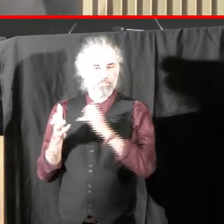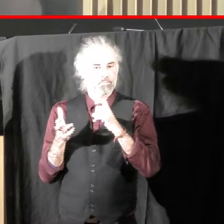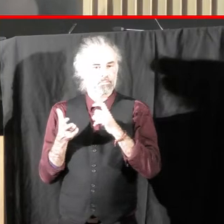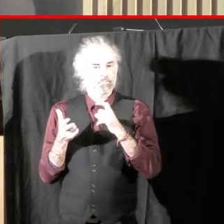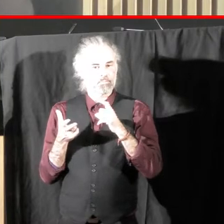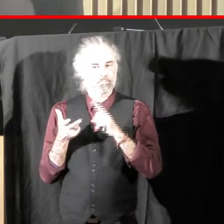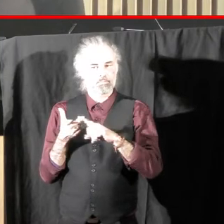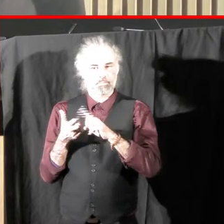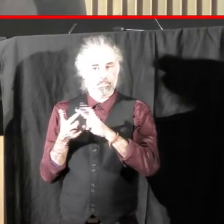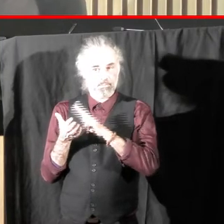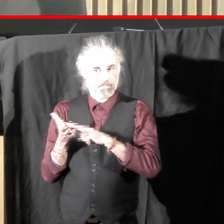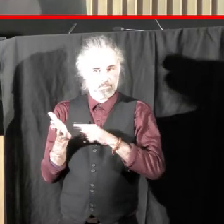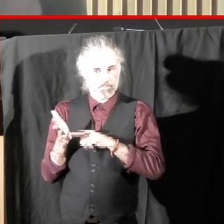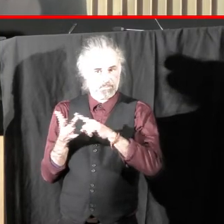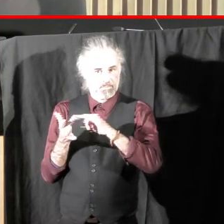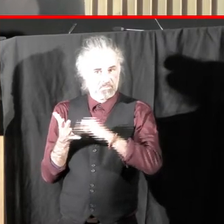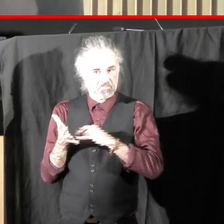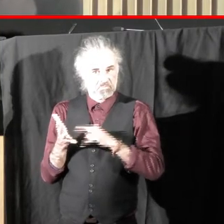can they